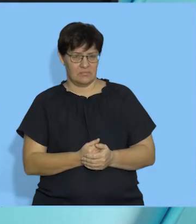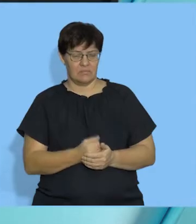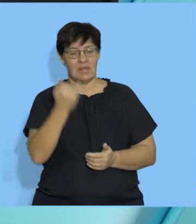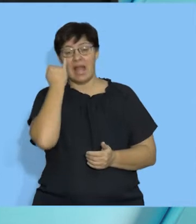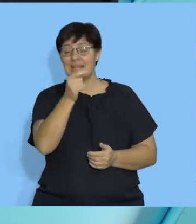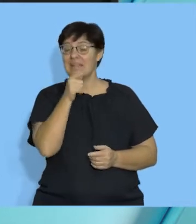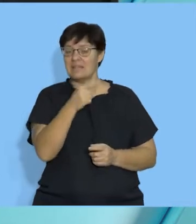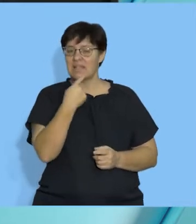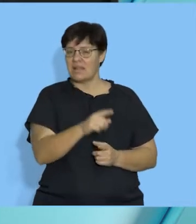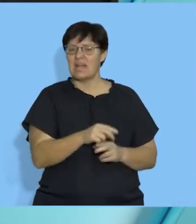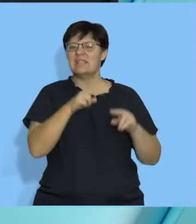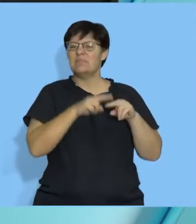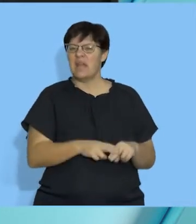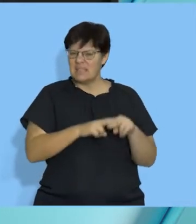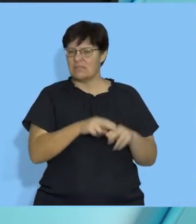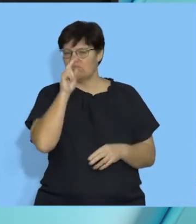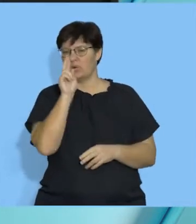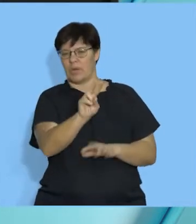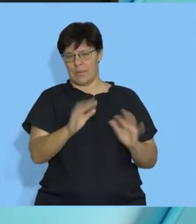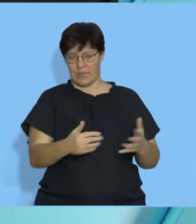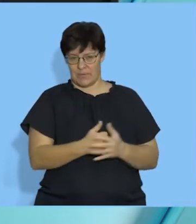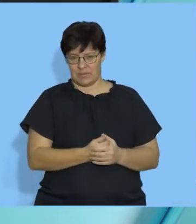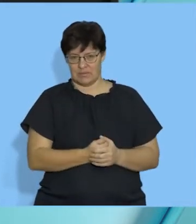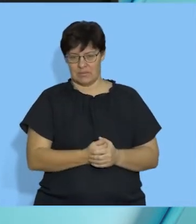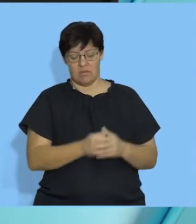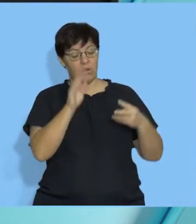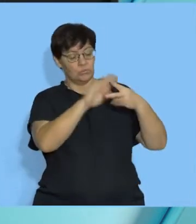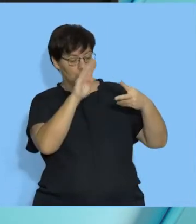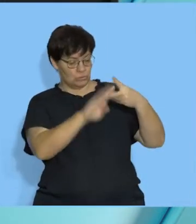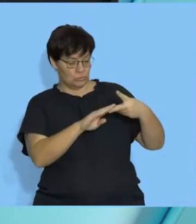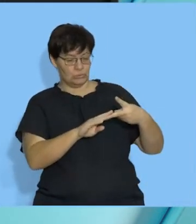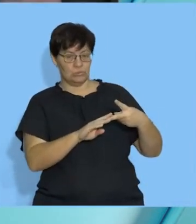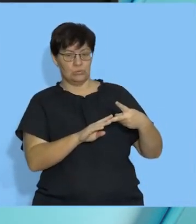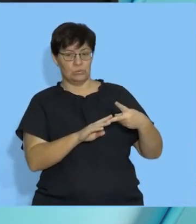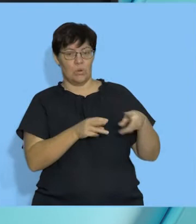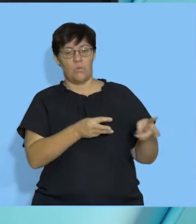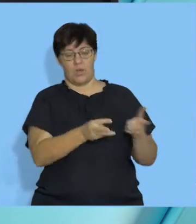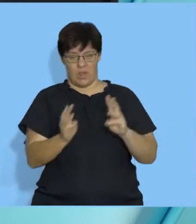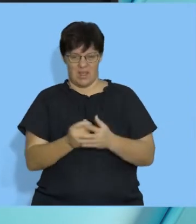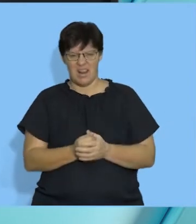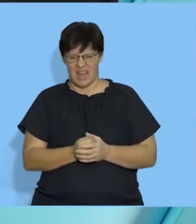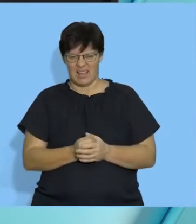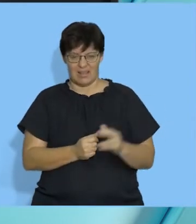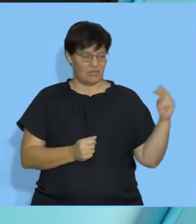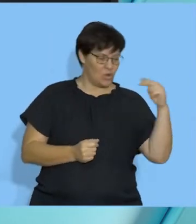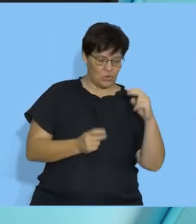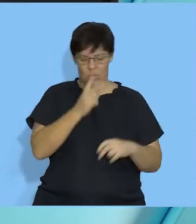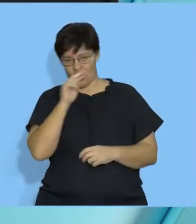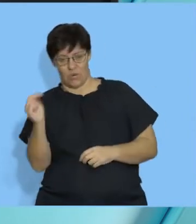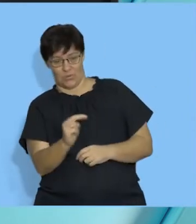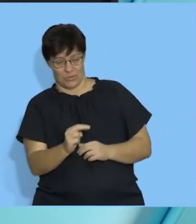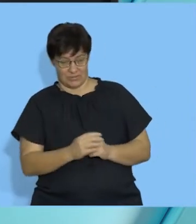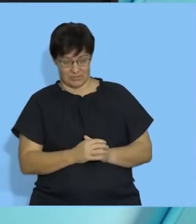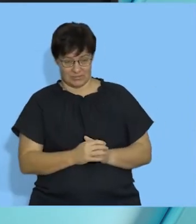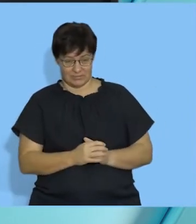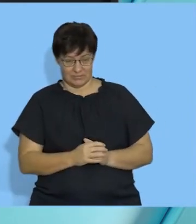say, depending on how you look at it, there are two possibilities in as far as the 6 and 9 analogy is concerned. But now we are